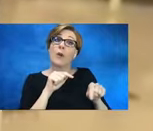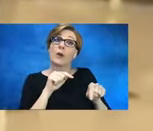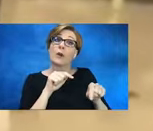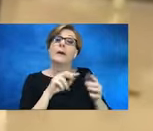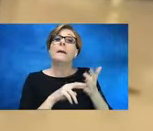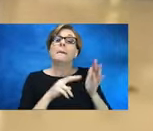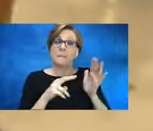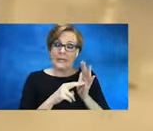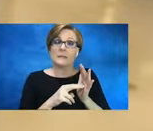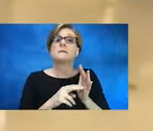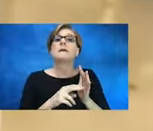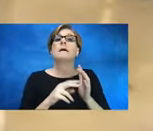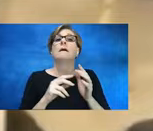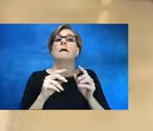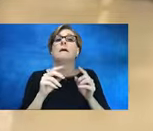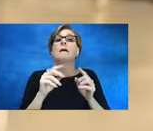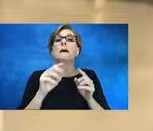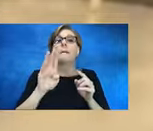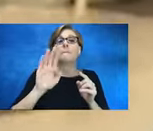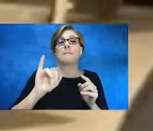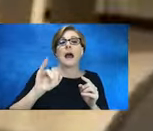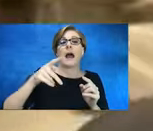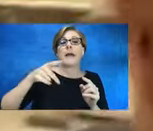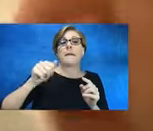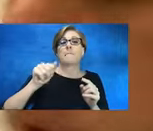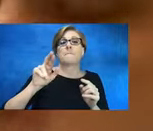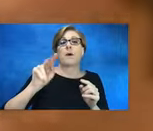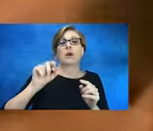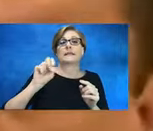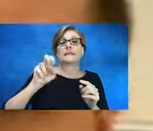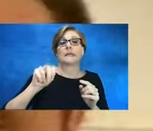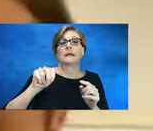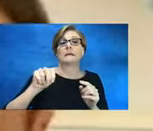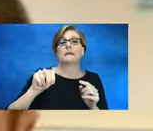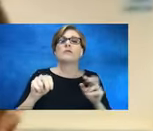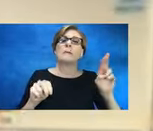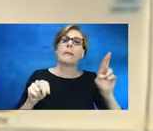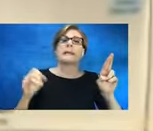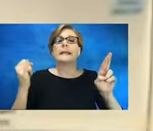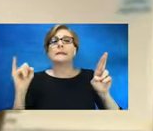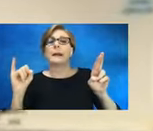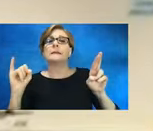a bipartisan team, a Republican, an independent, working together to complete the form.